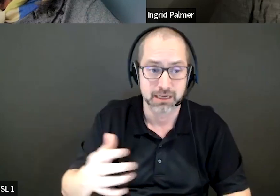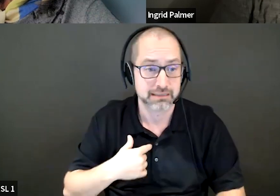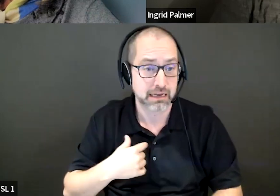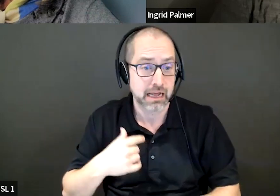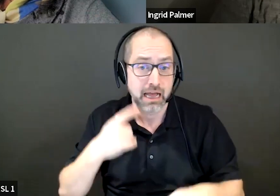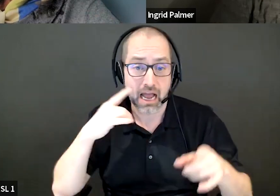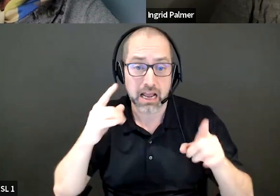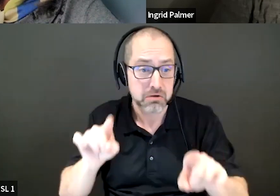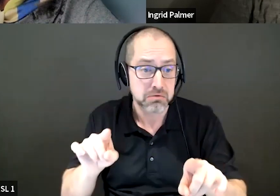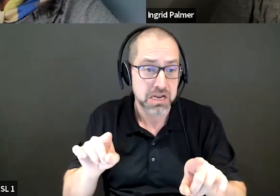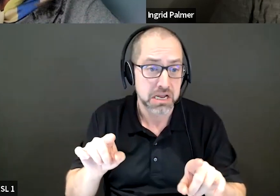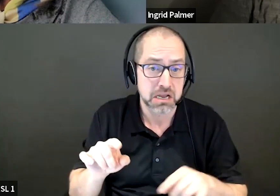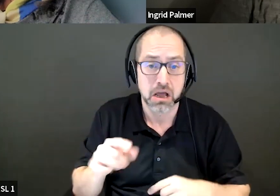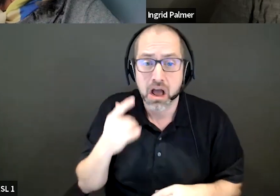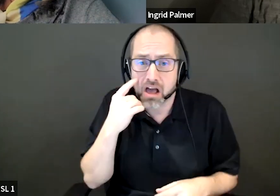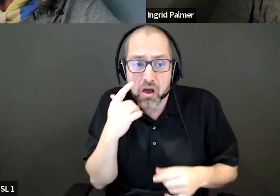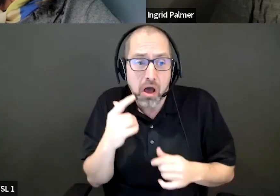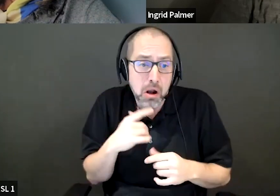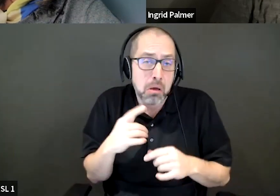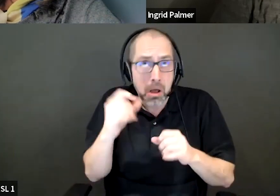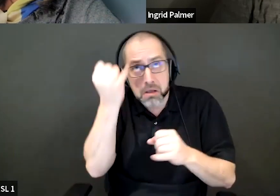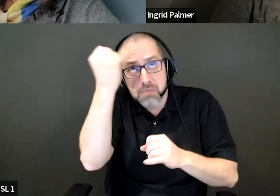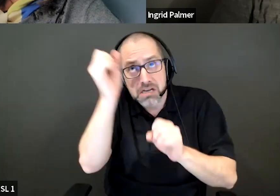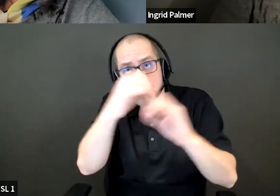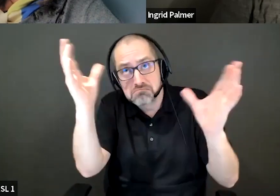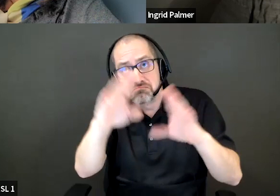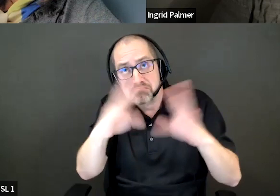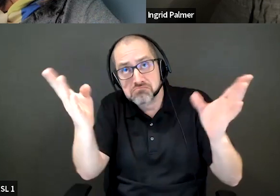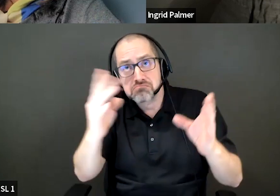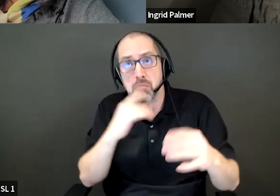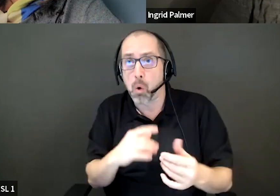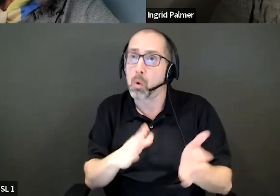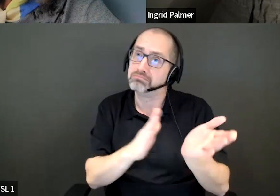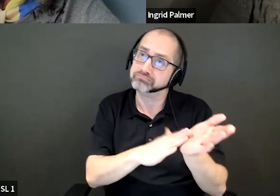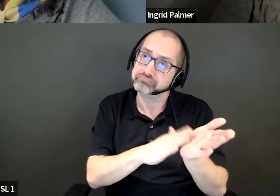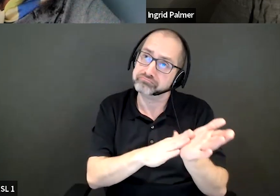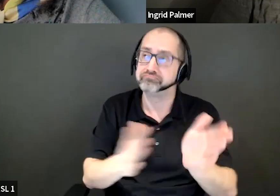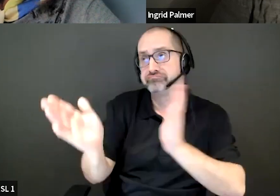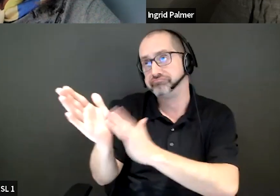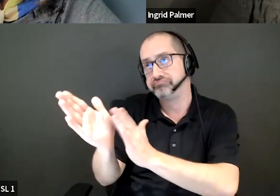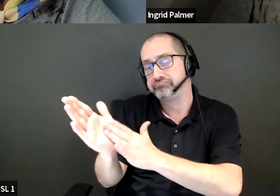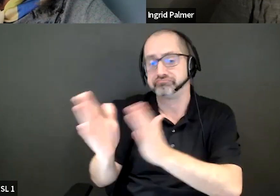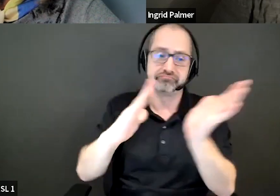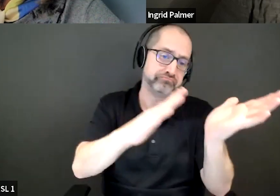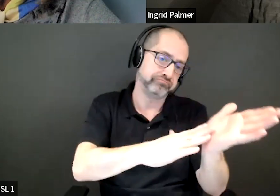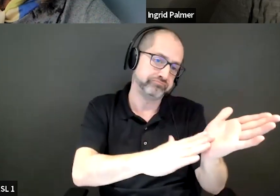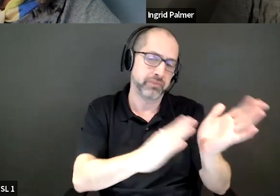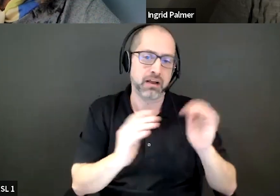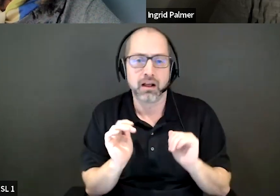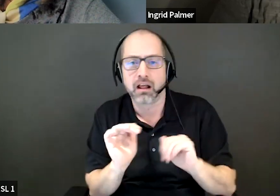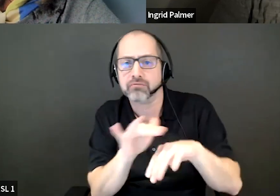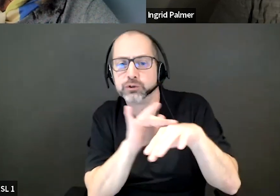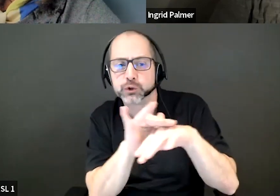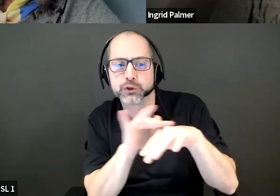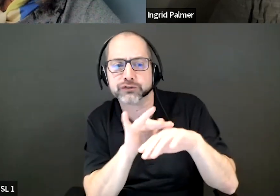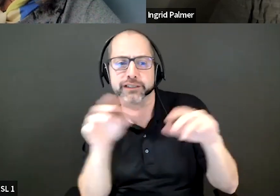at first because that's kind of what I'm used to in many conferences. It's just kind of a light skimming. Nobody